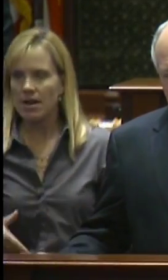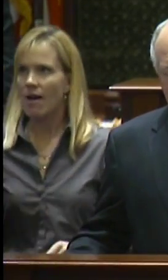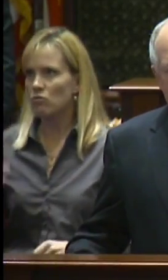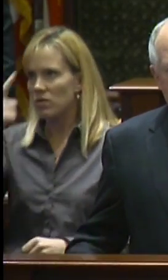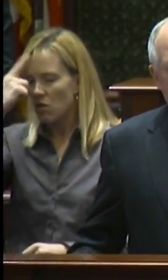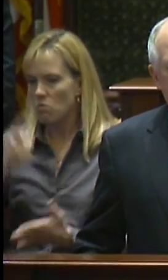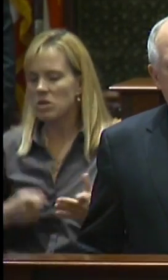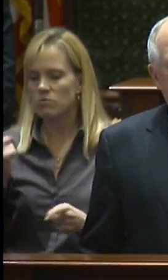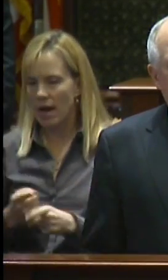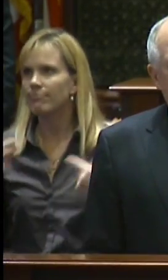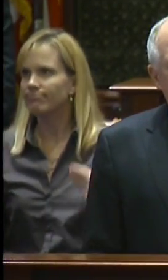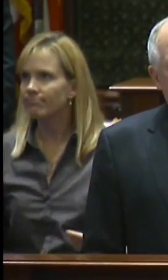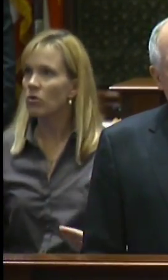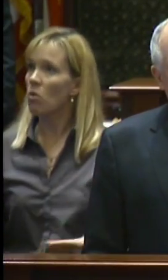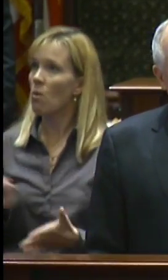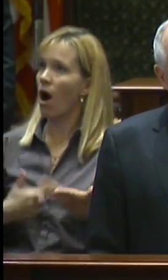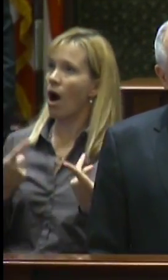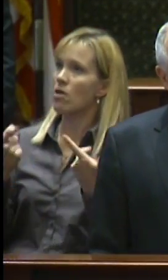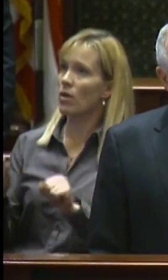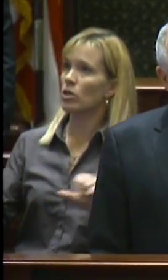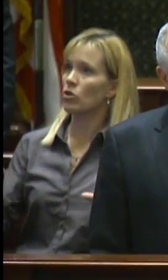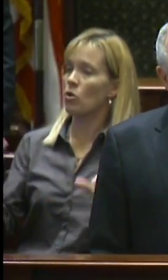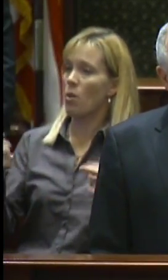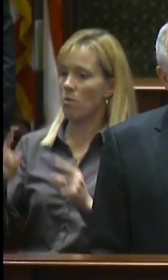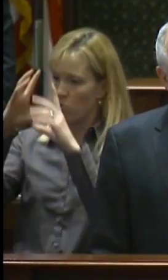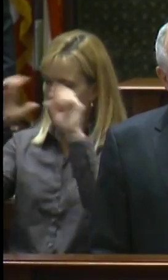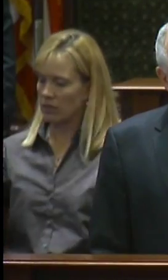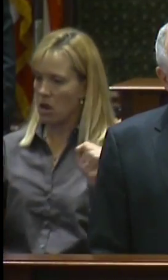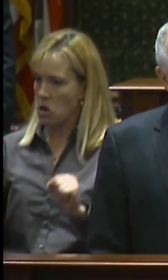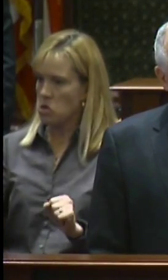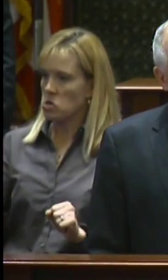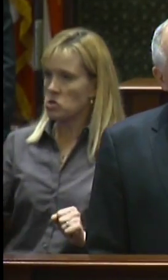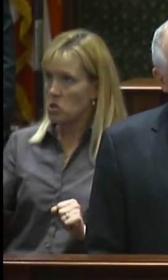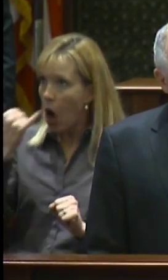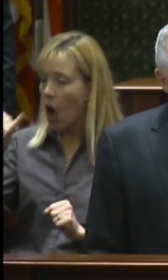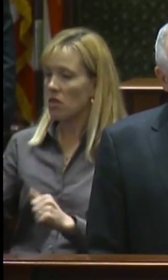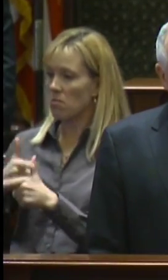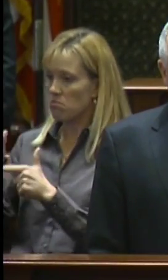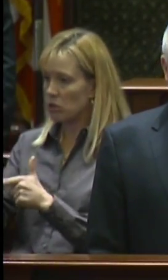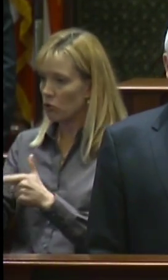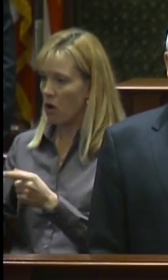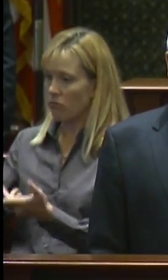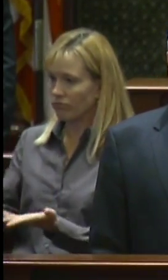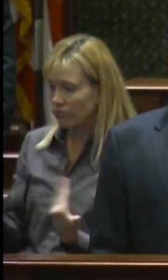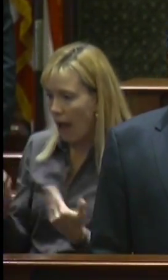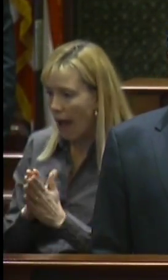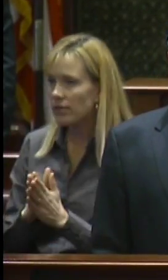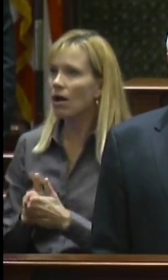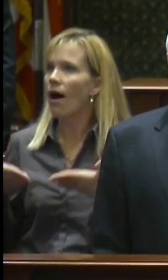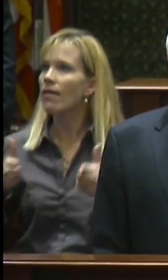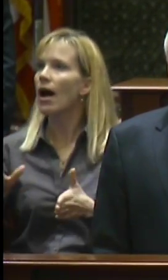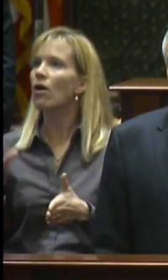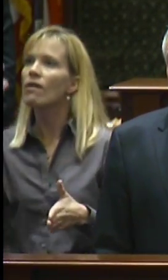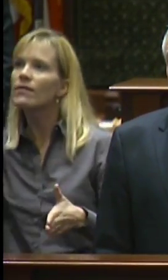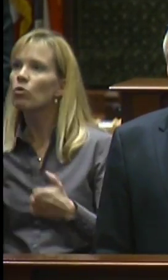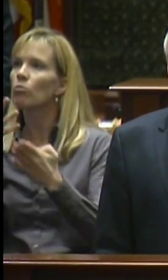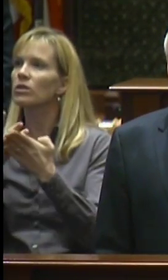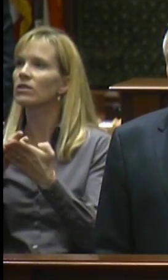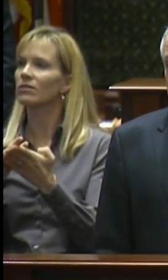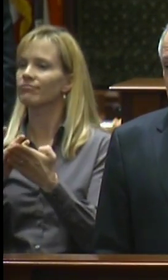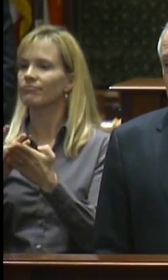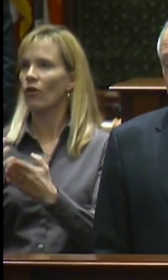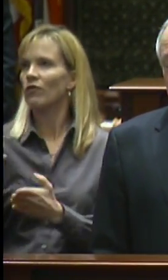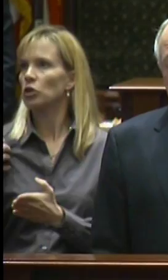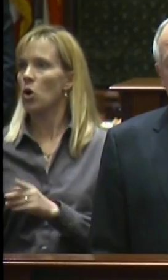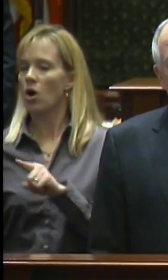think is right. And what I tried to do when the president called in his administration is allow those federal prison officials to come to Illinois